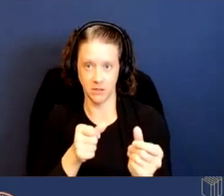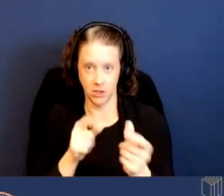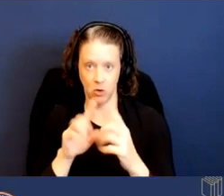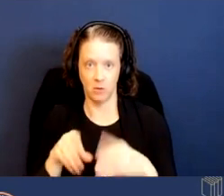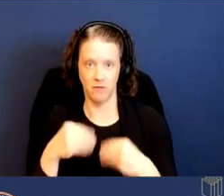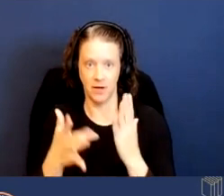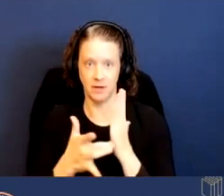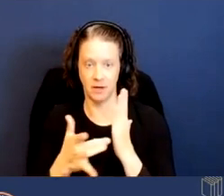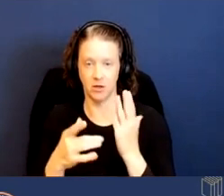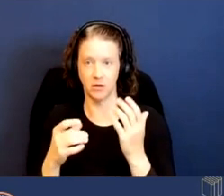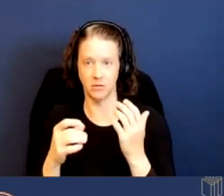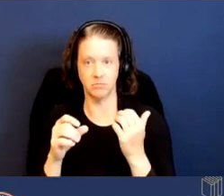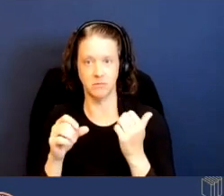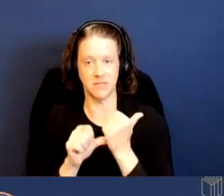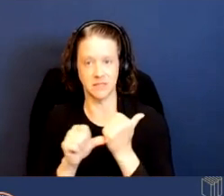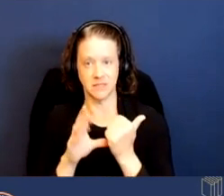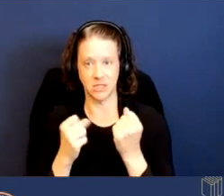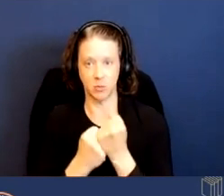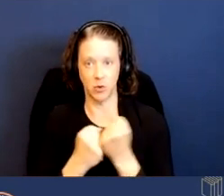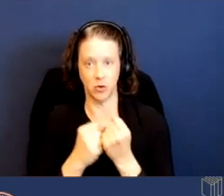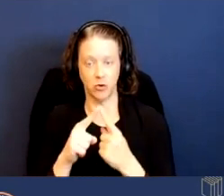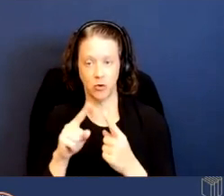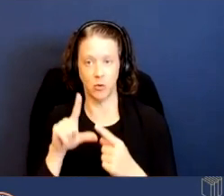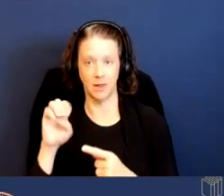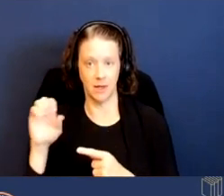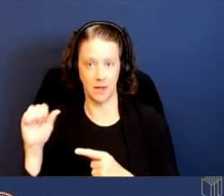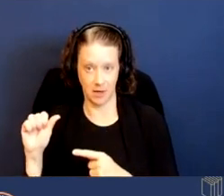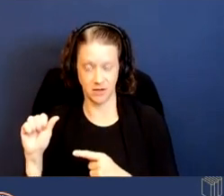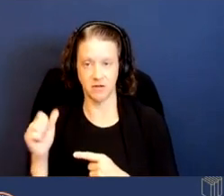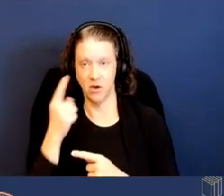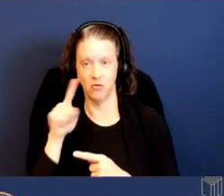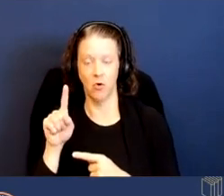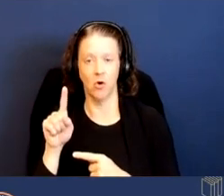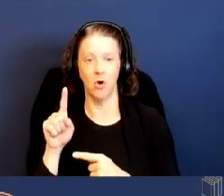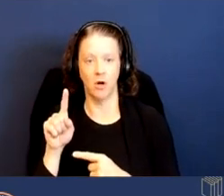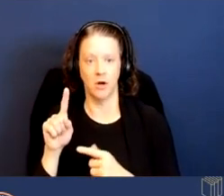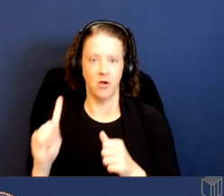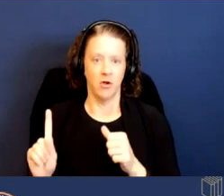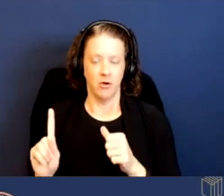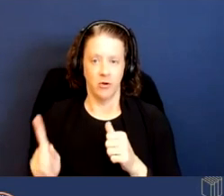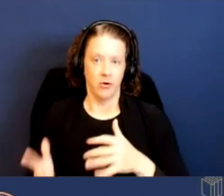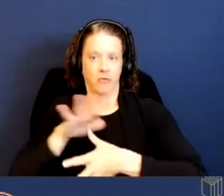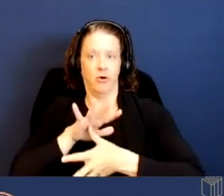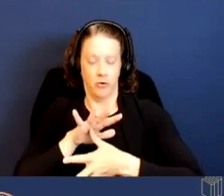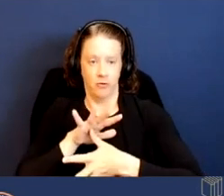assistance and support to local education agencies for, first and foremost,